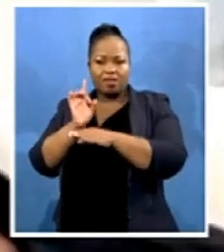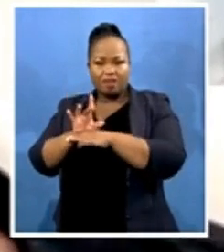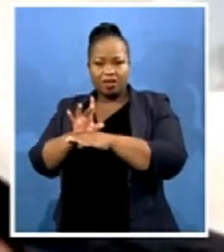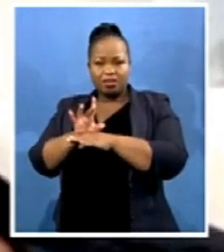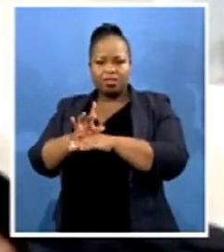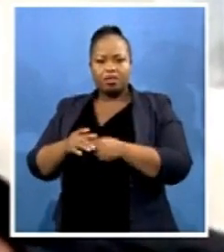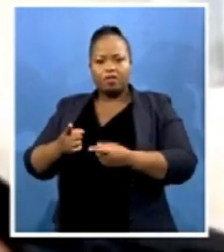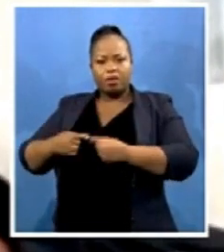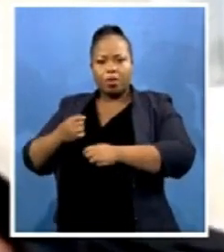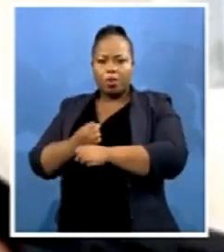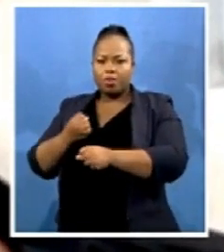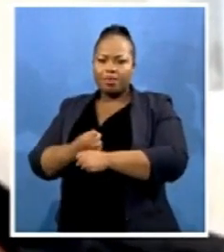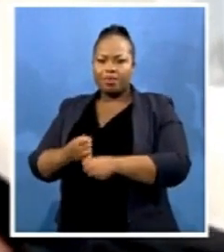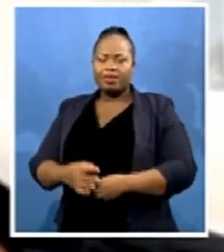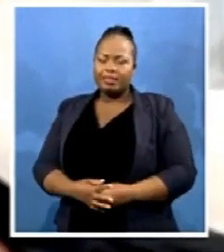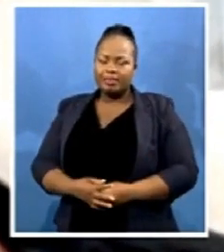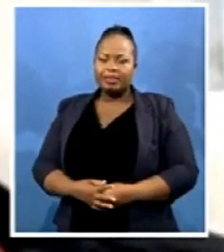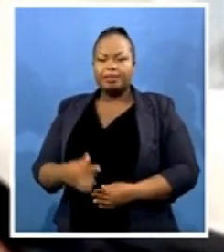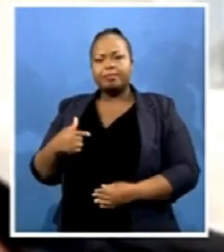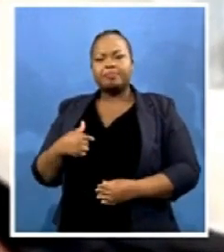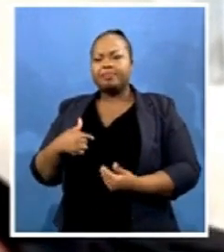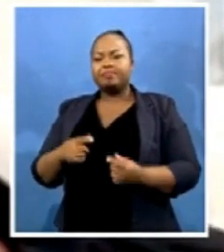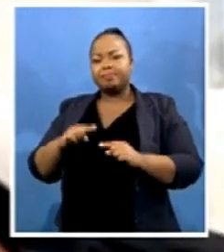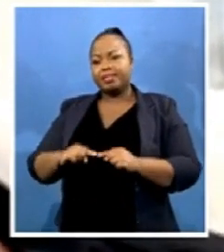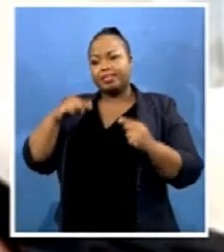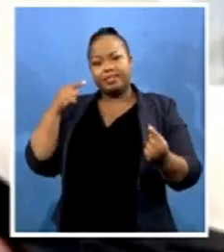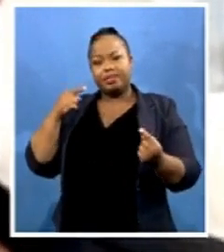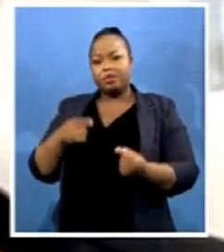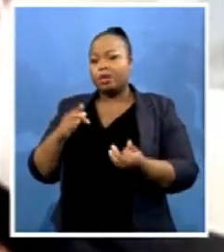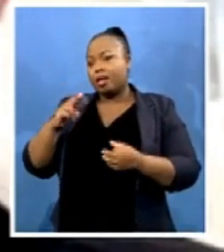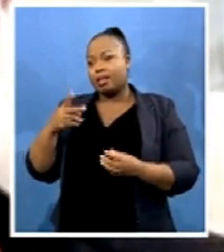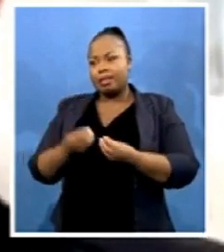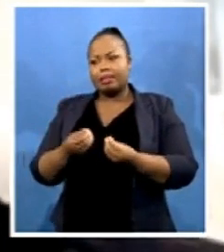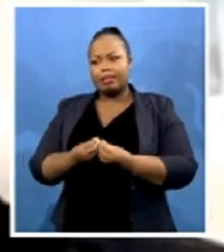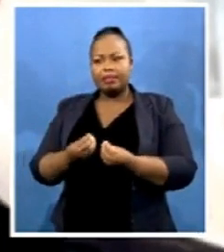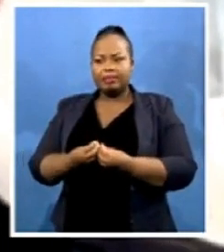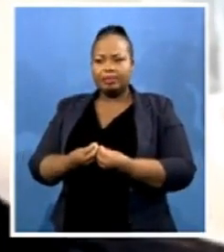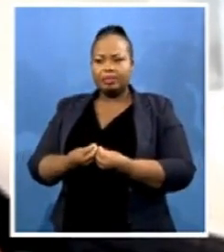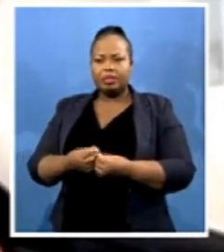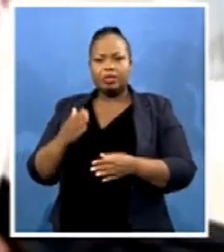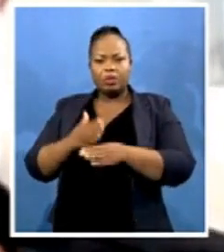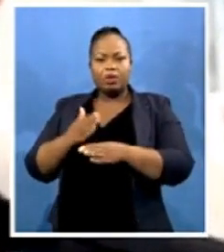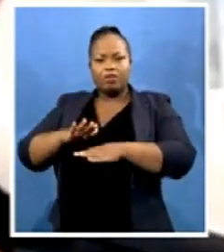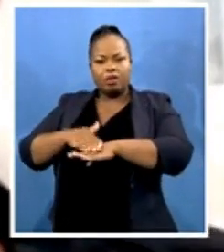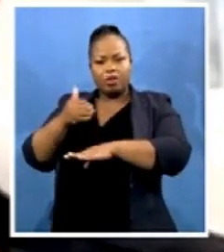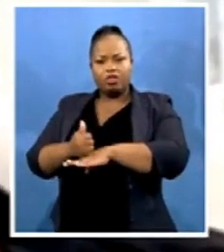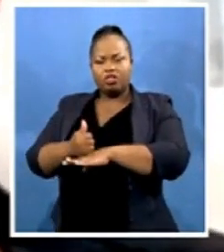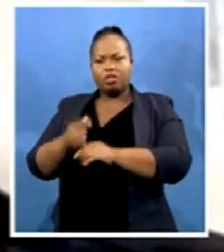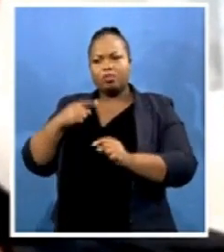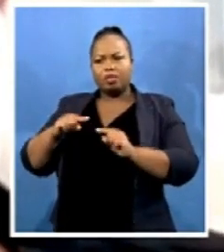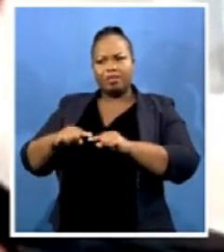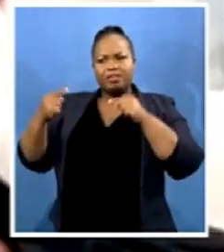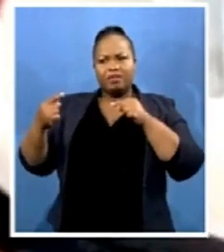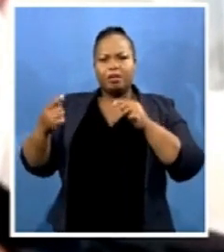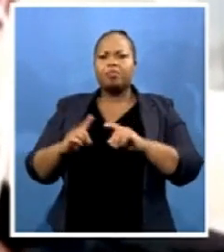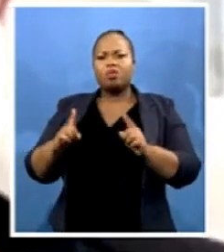I differed a lot with him on some of the aspects of the work of the foundation. But it was always respectful. It was always with a sense